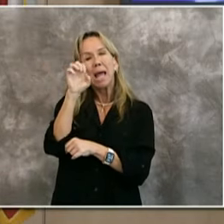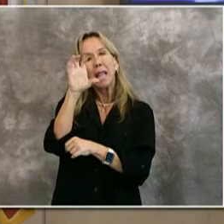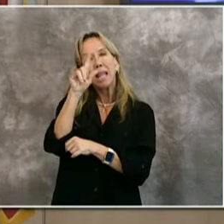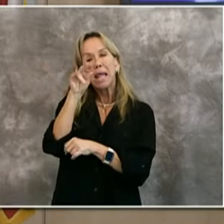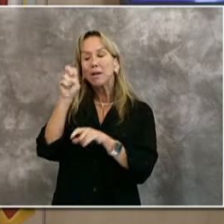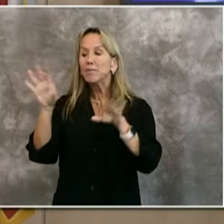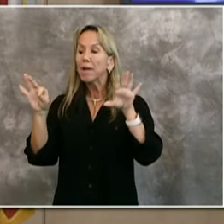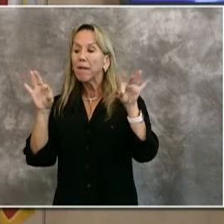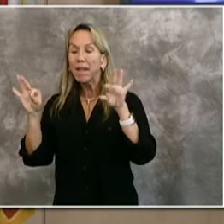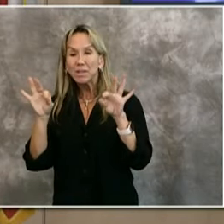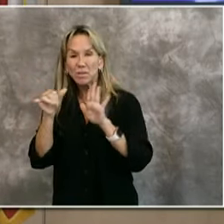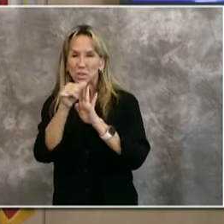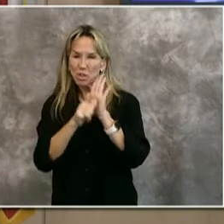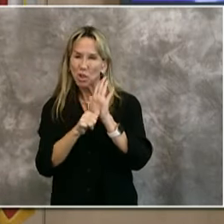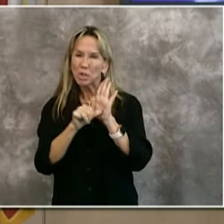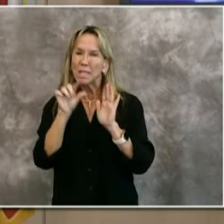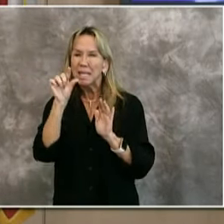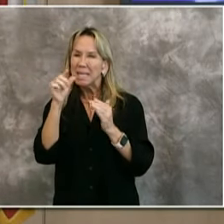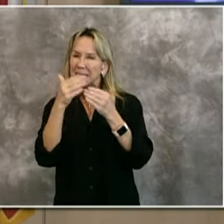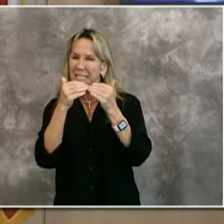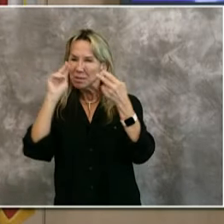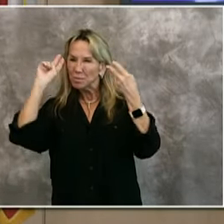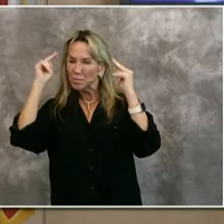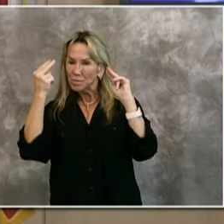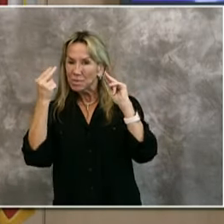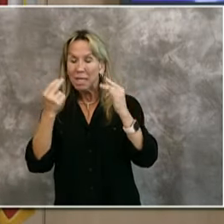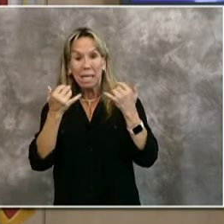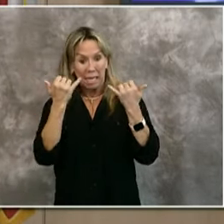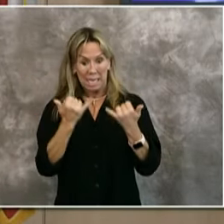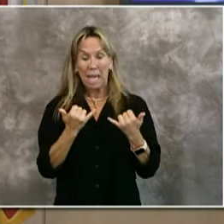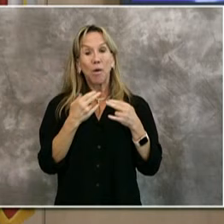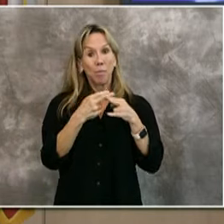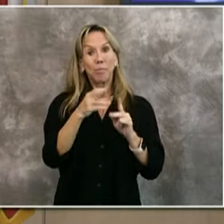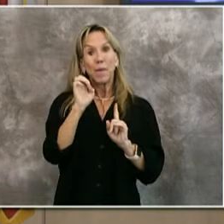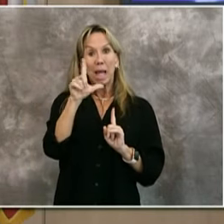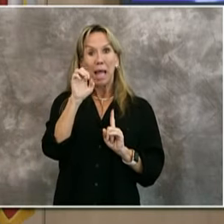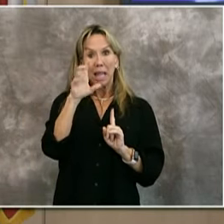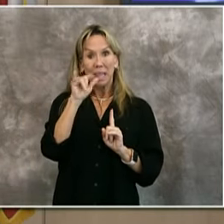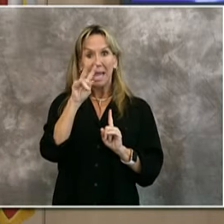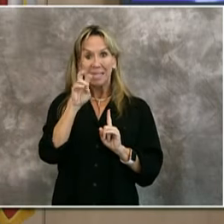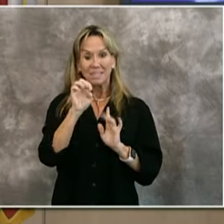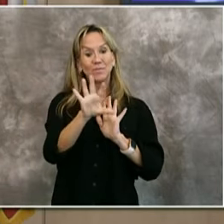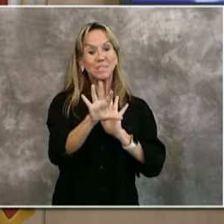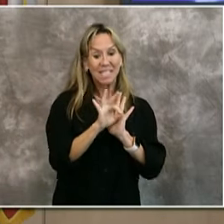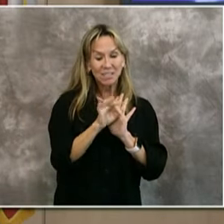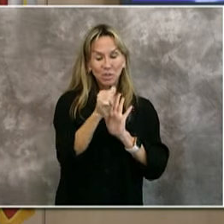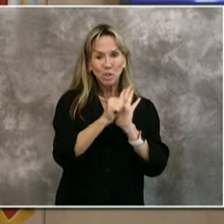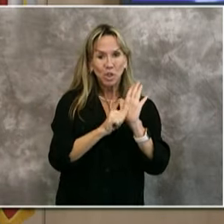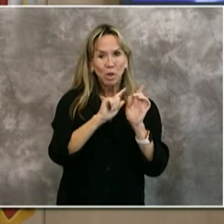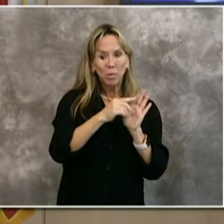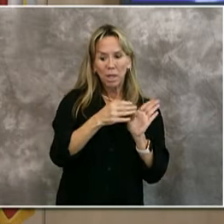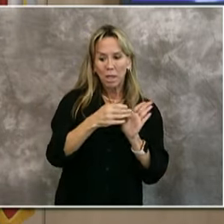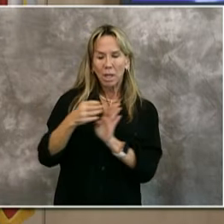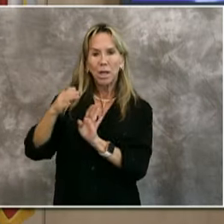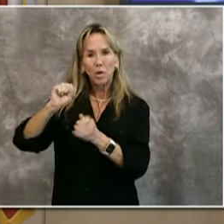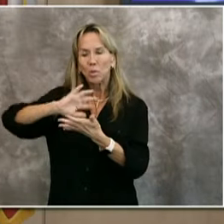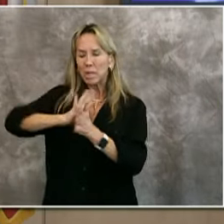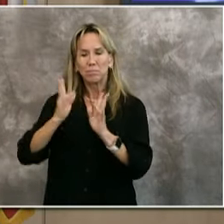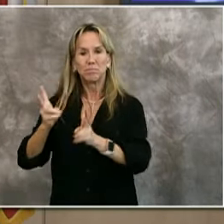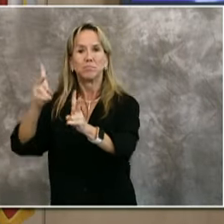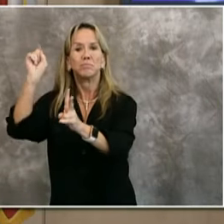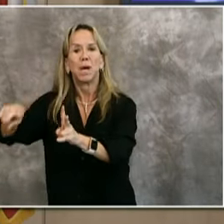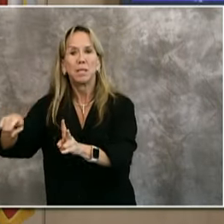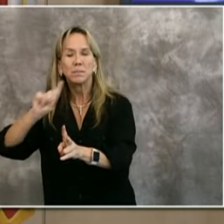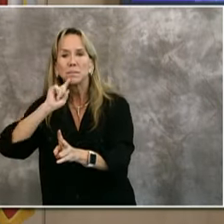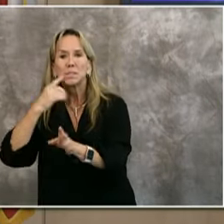misleading because what might be an elective surgery now turns into an urgent surgery with time. And